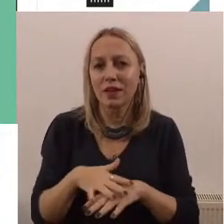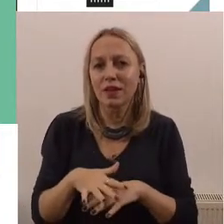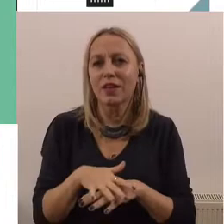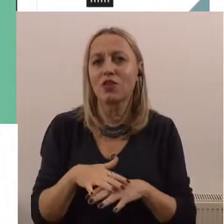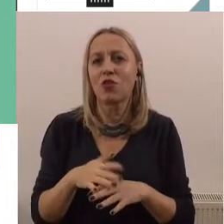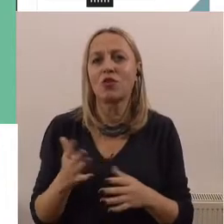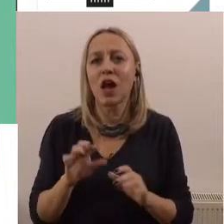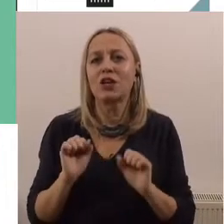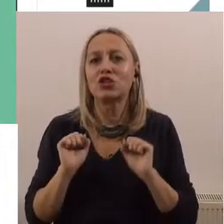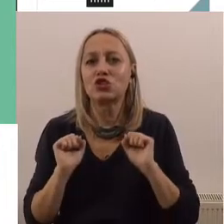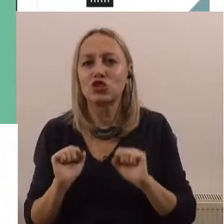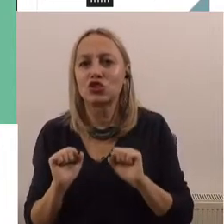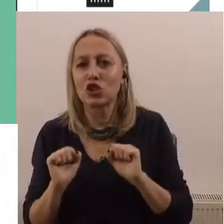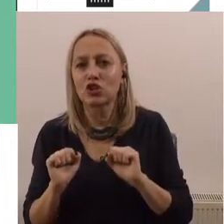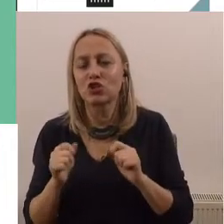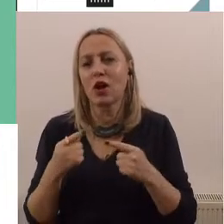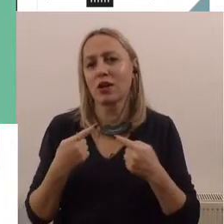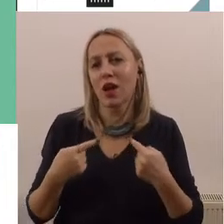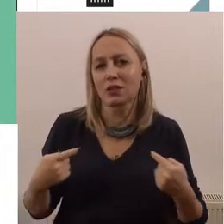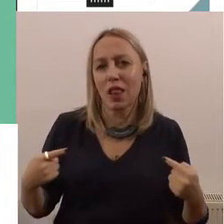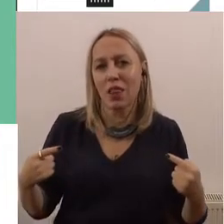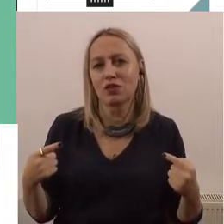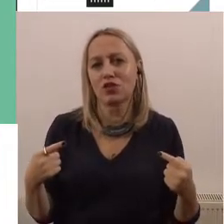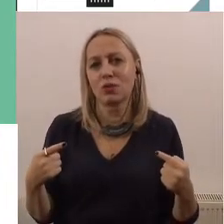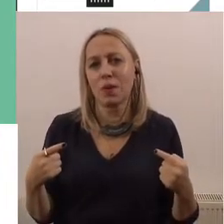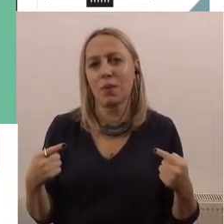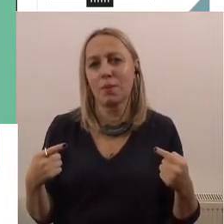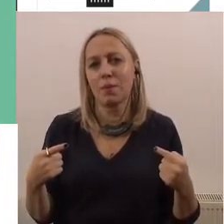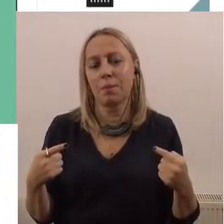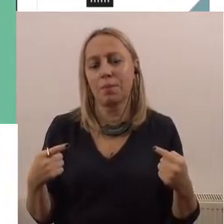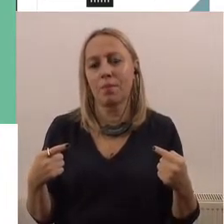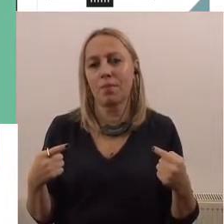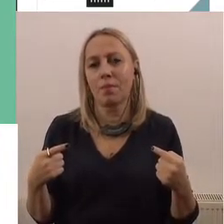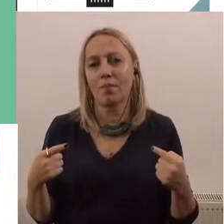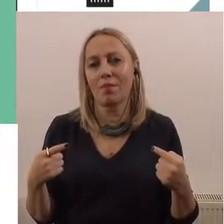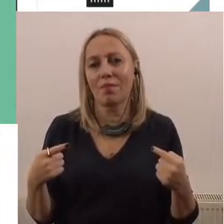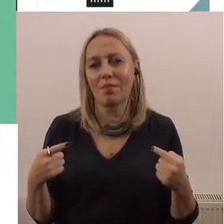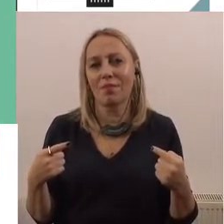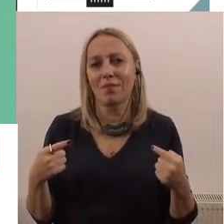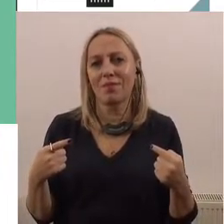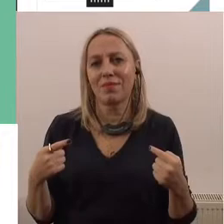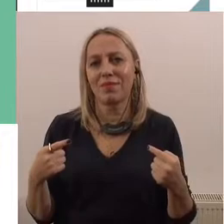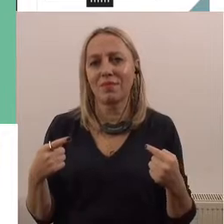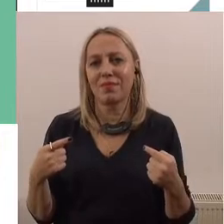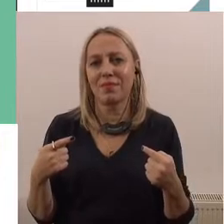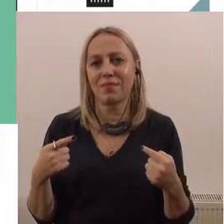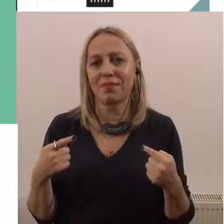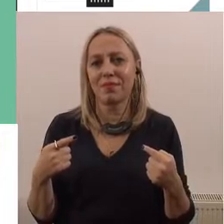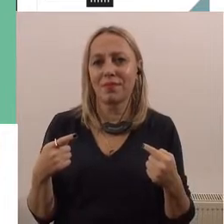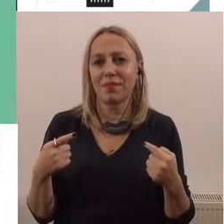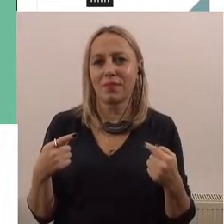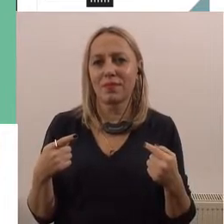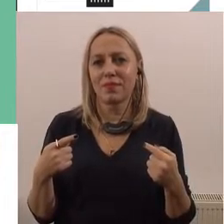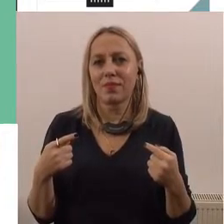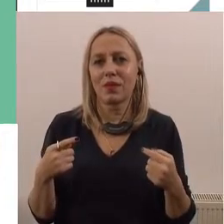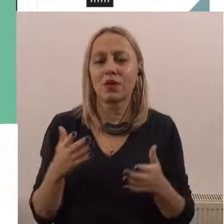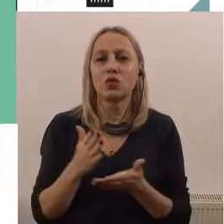it was also a benefit because we could build a prototype,